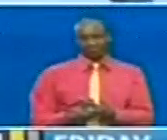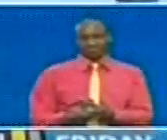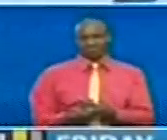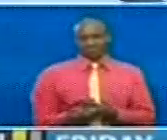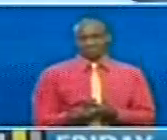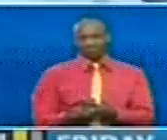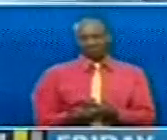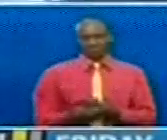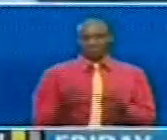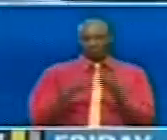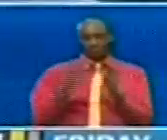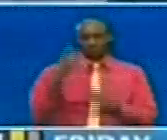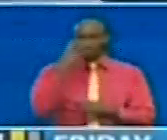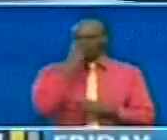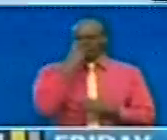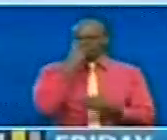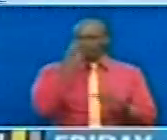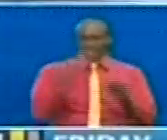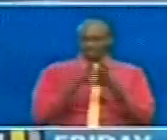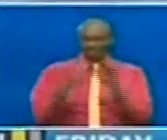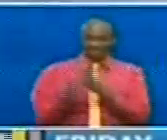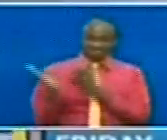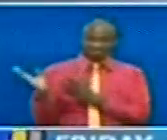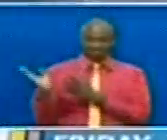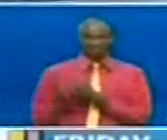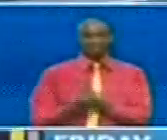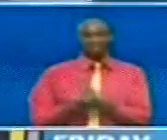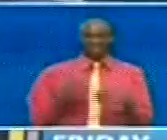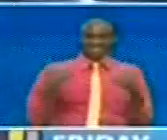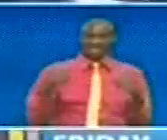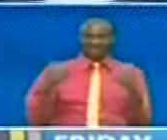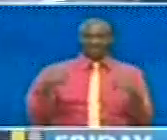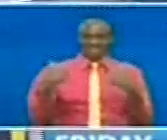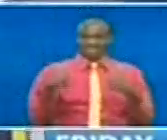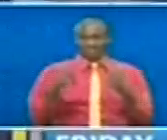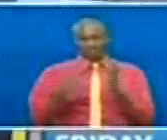amepewa help kutosha. Sasa ndiye huyo ameingizwa ndani.